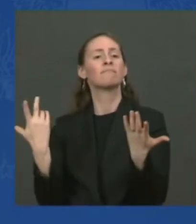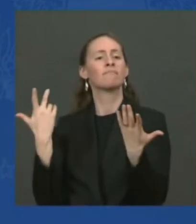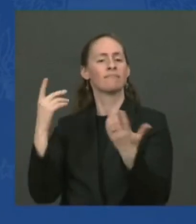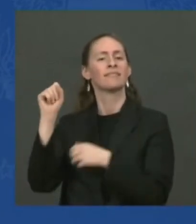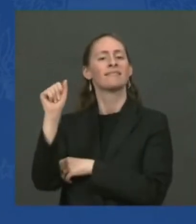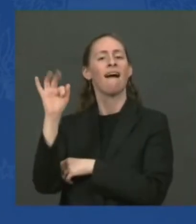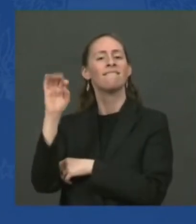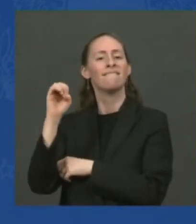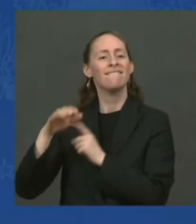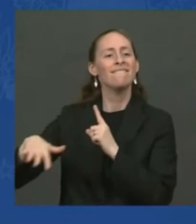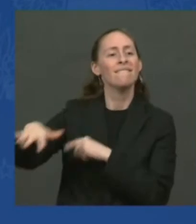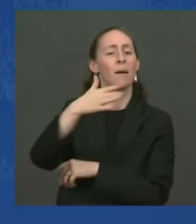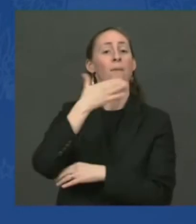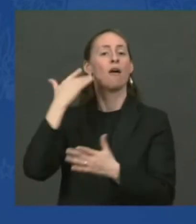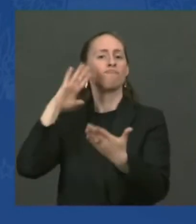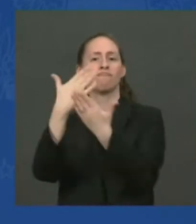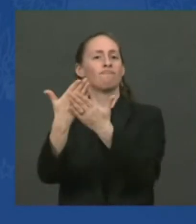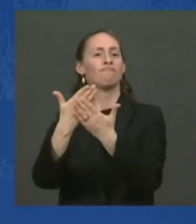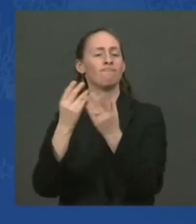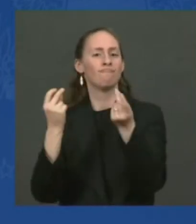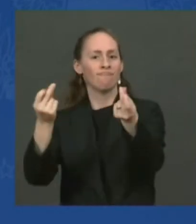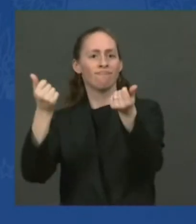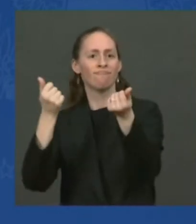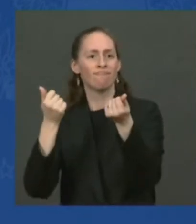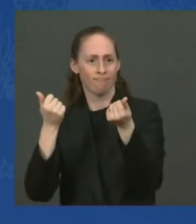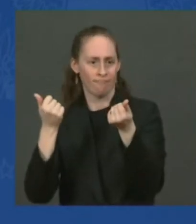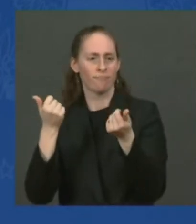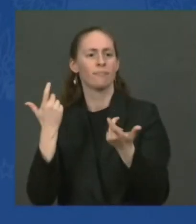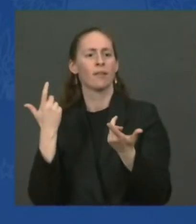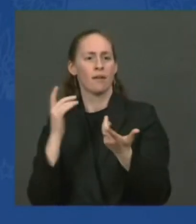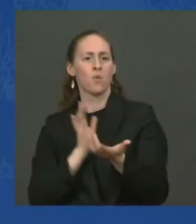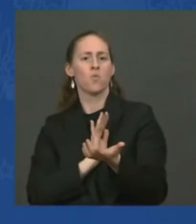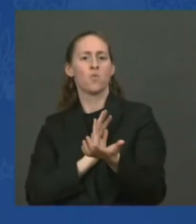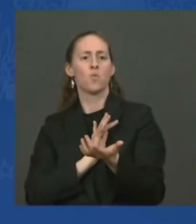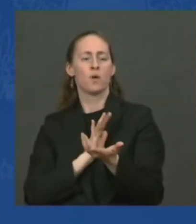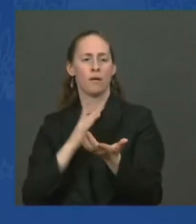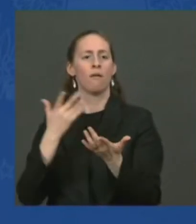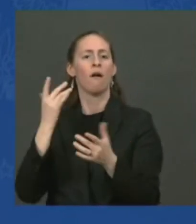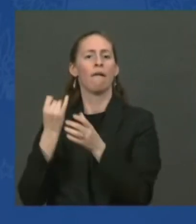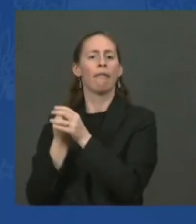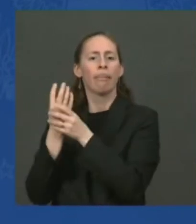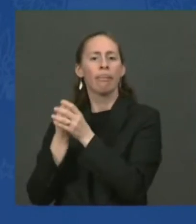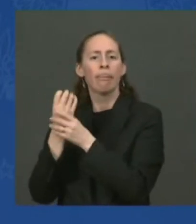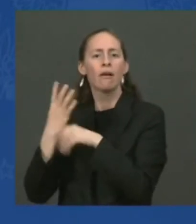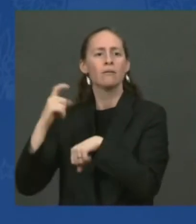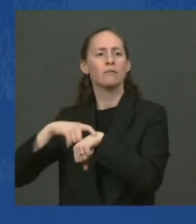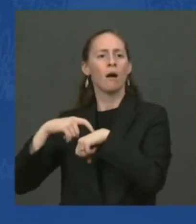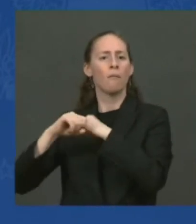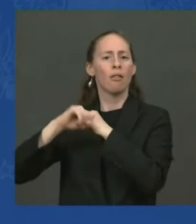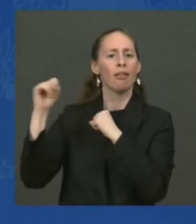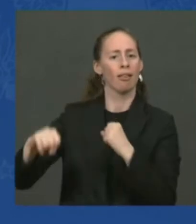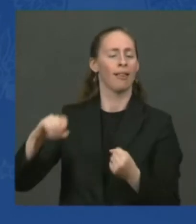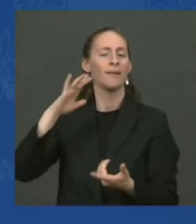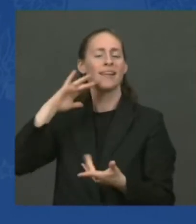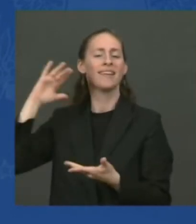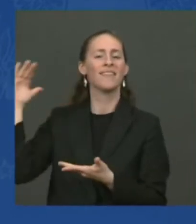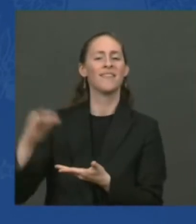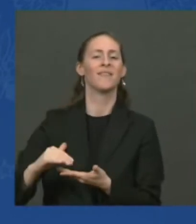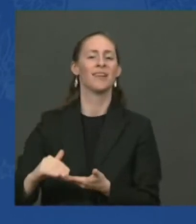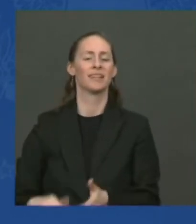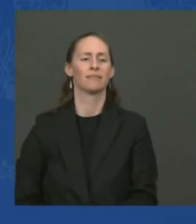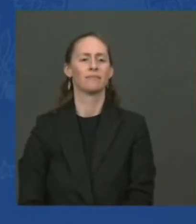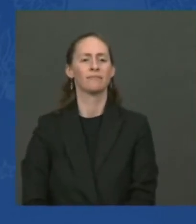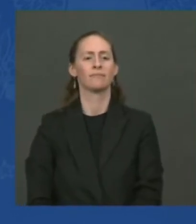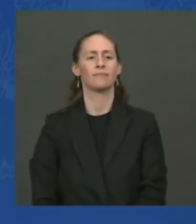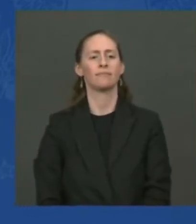we're going to have a whole hell of a lot less pollution in the air. The bipartisan law will modernize our ports, our airports, our freight